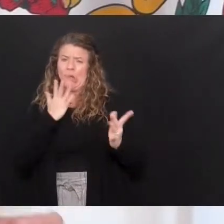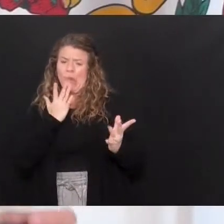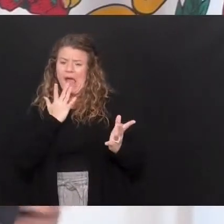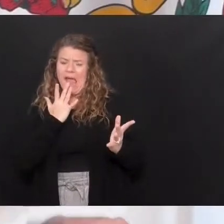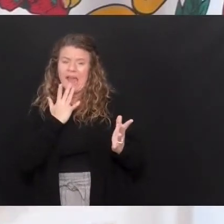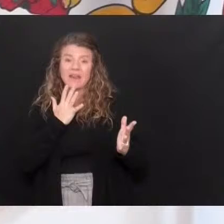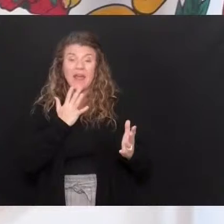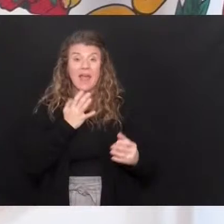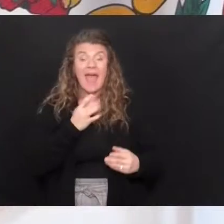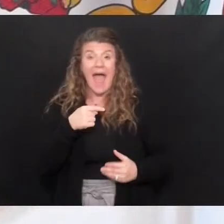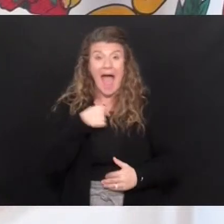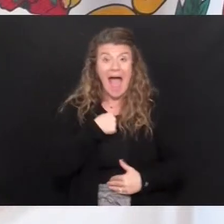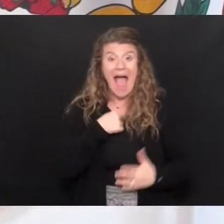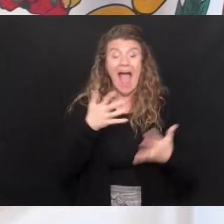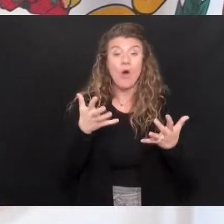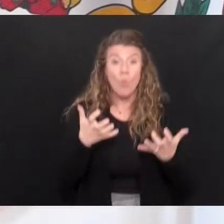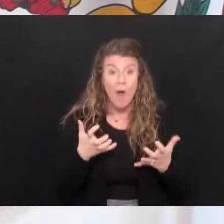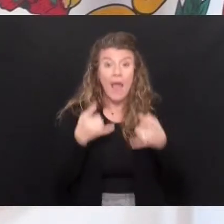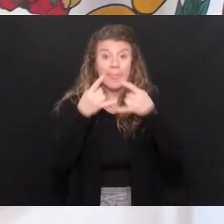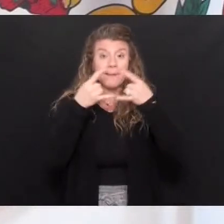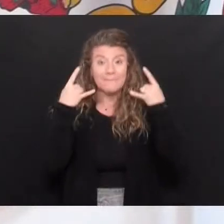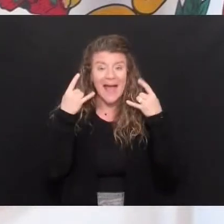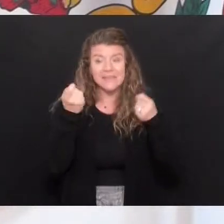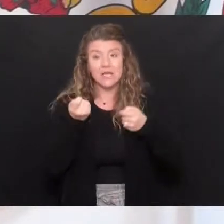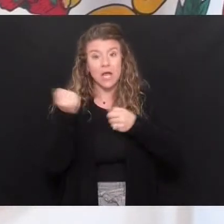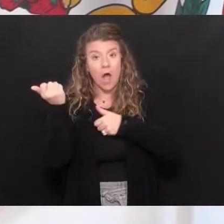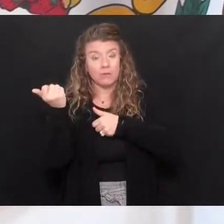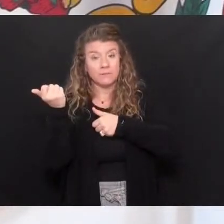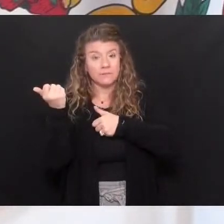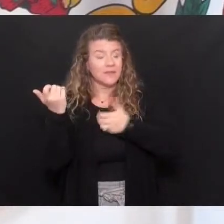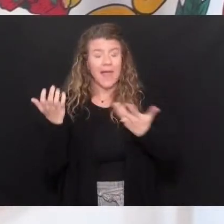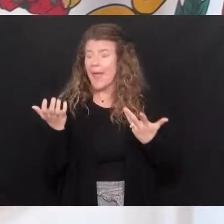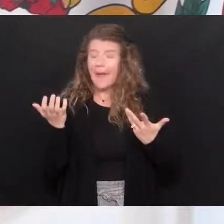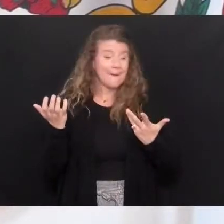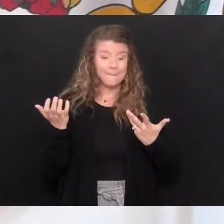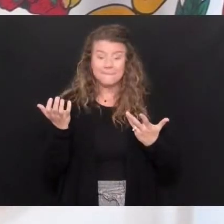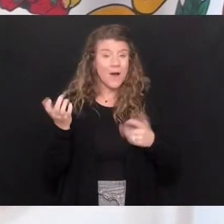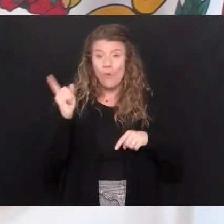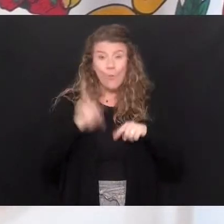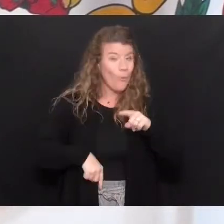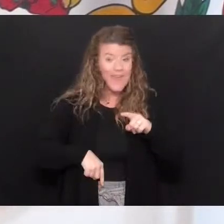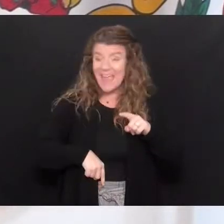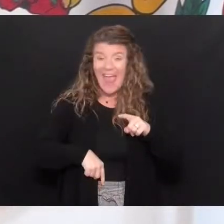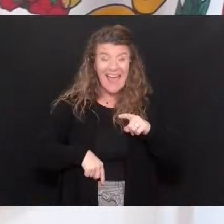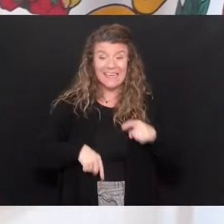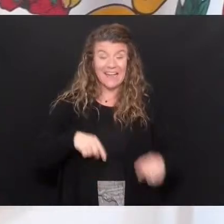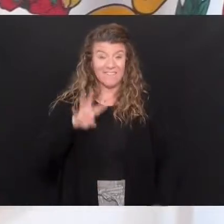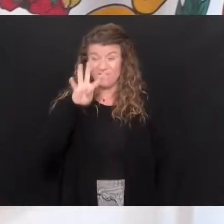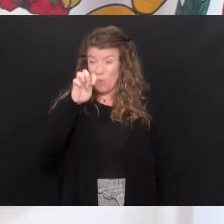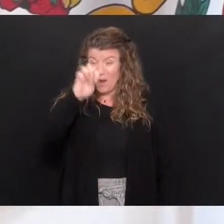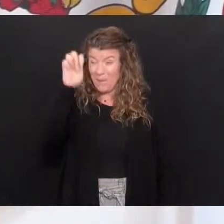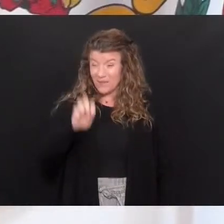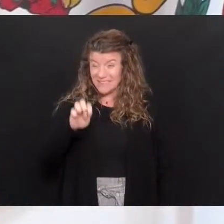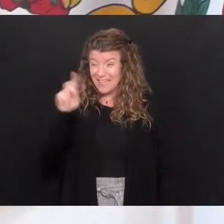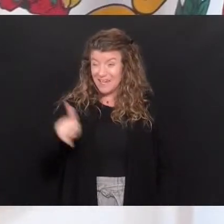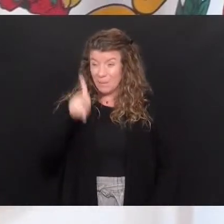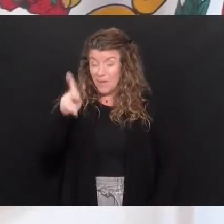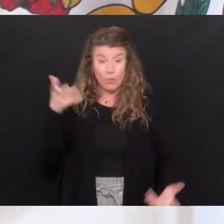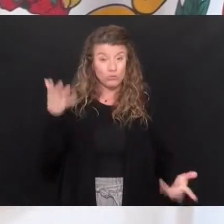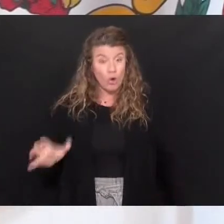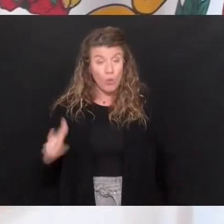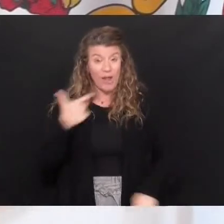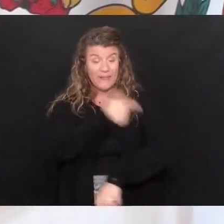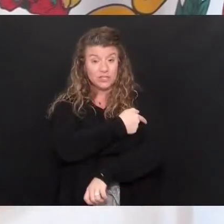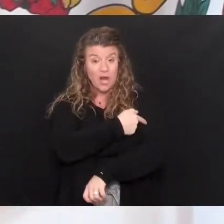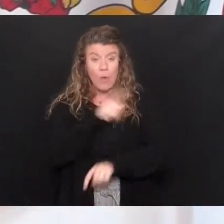the mask gone. But absolutely, we can't stand 40% of our folks not wanting to take